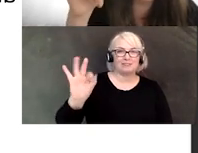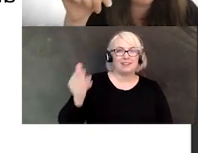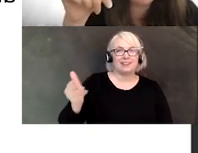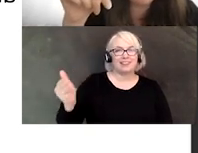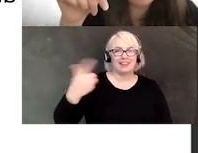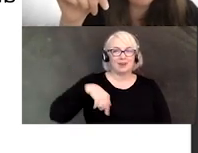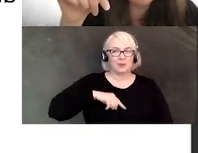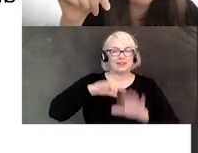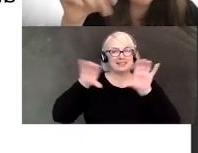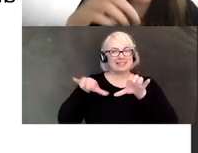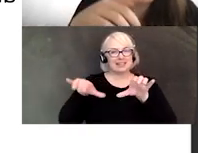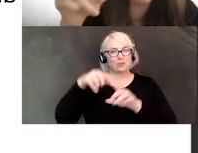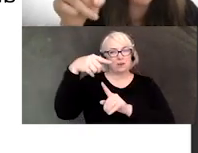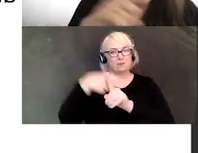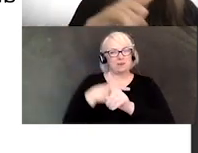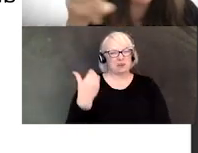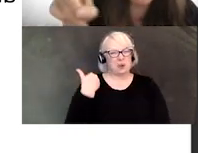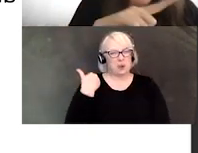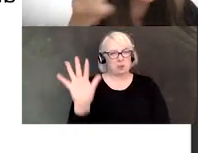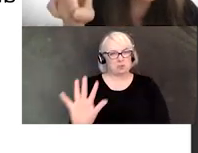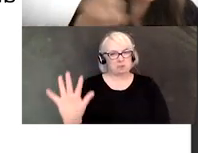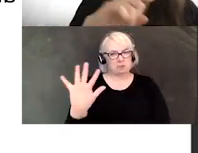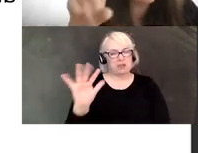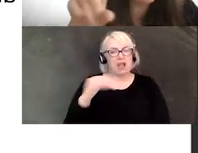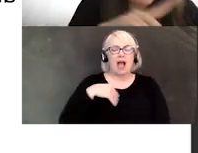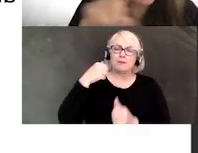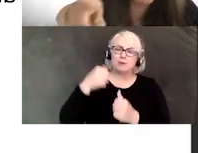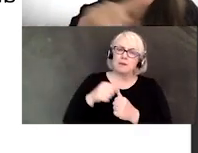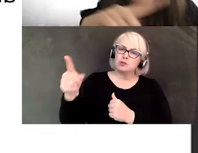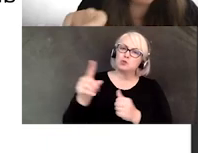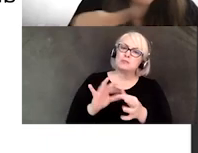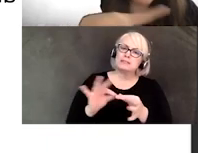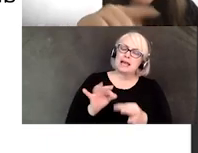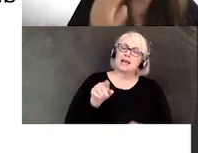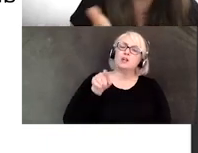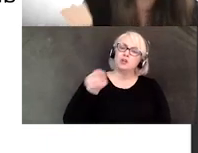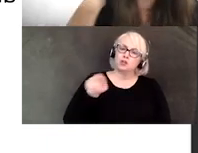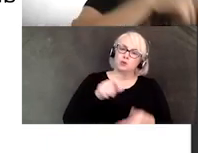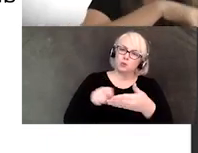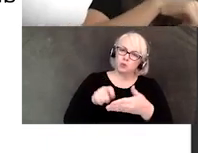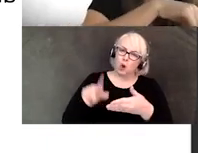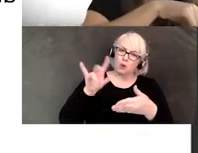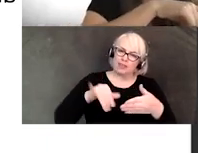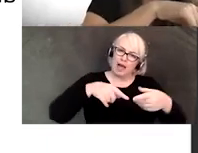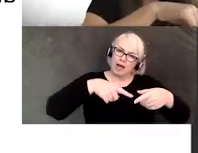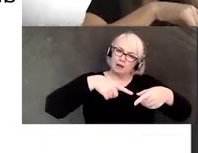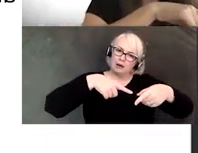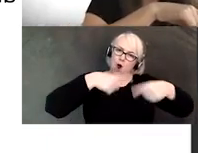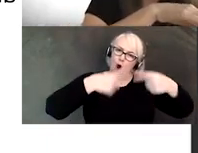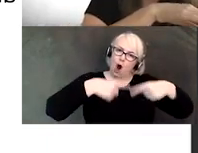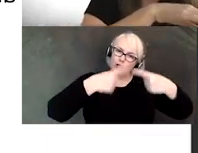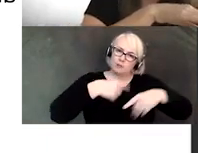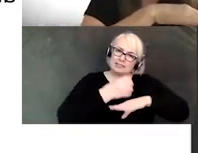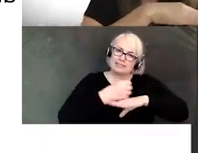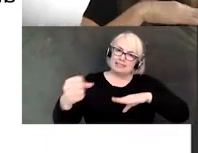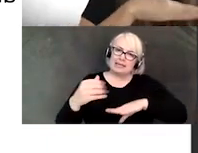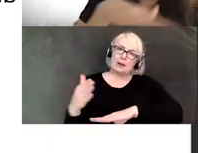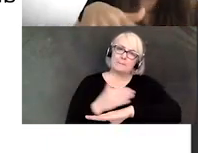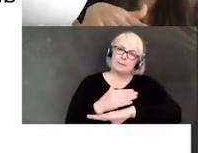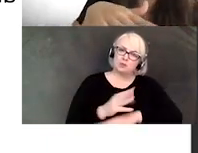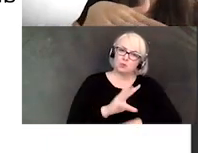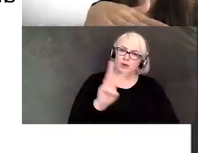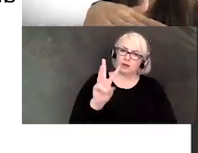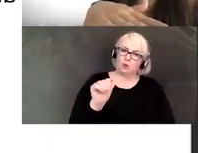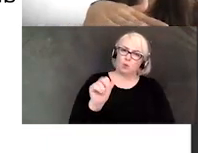hearing you say that, um, you wrote that, that argument scene between Wanda and Vision in the previous episode. Um, and you